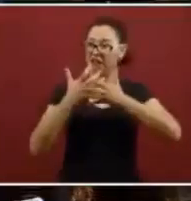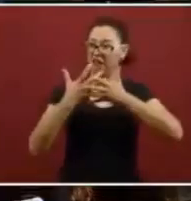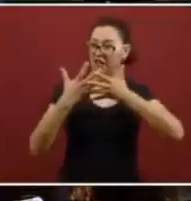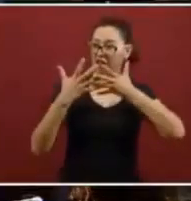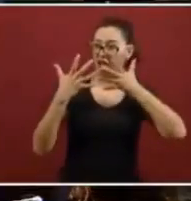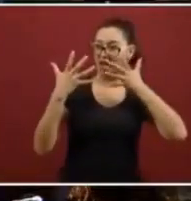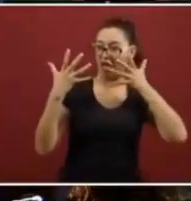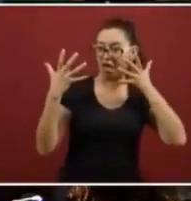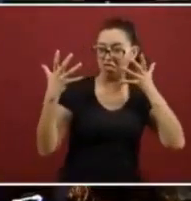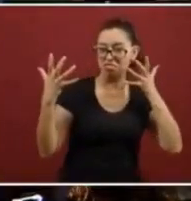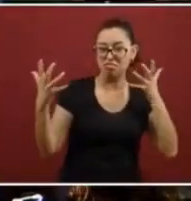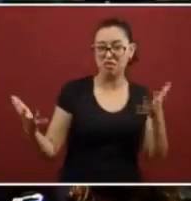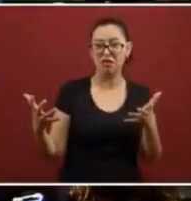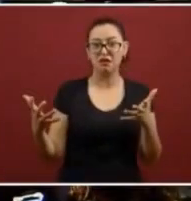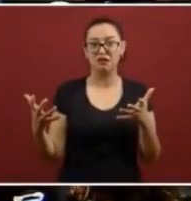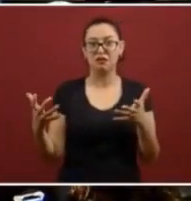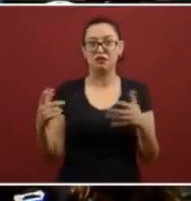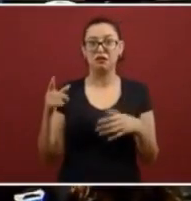Including